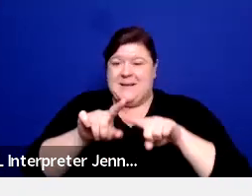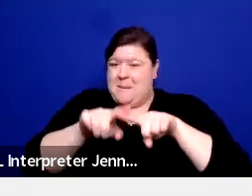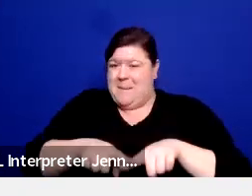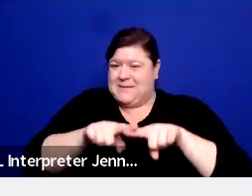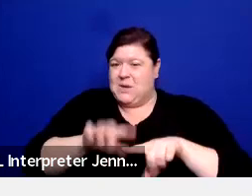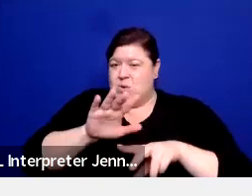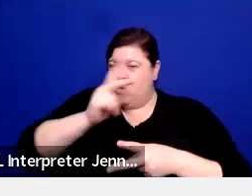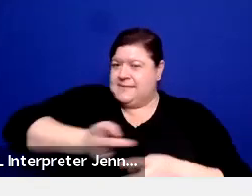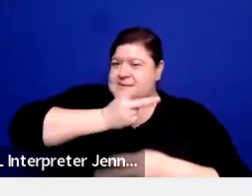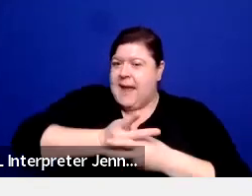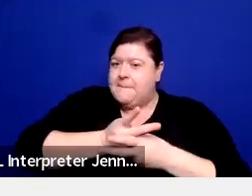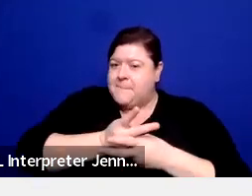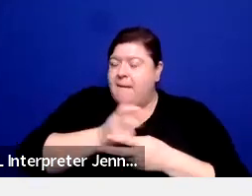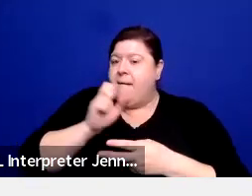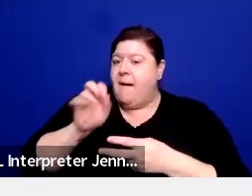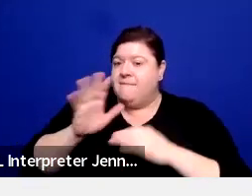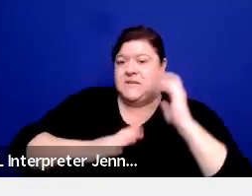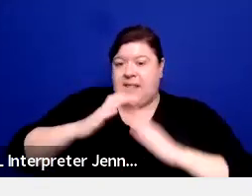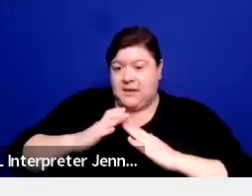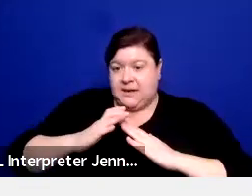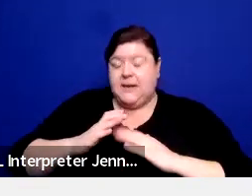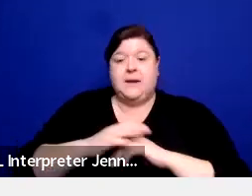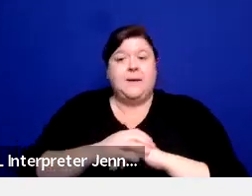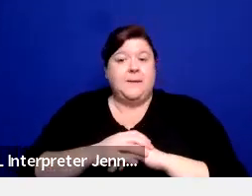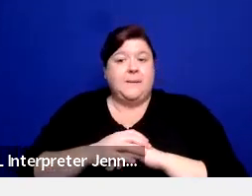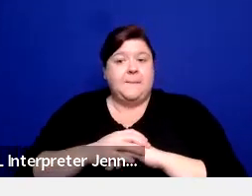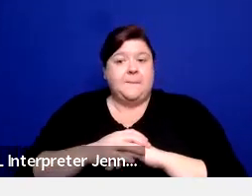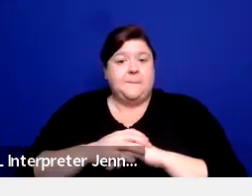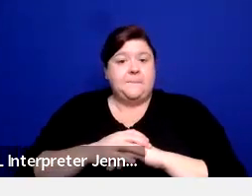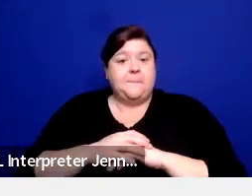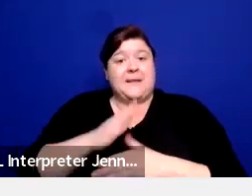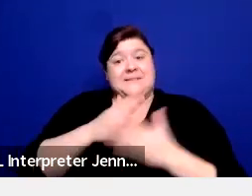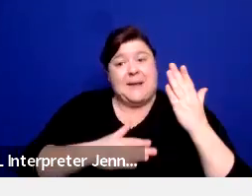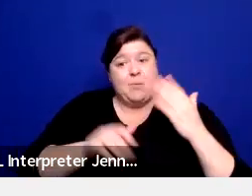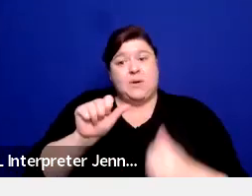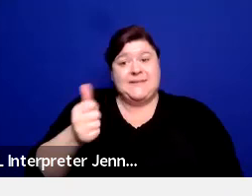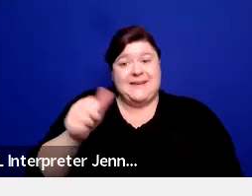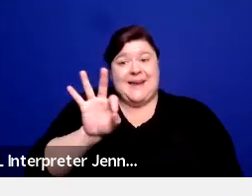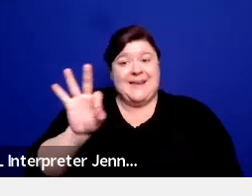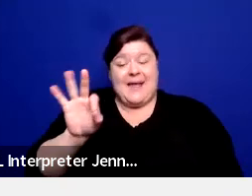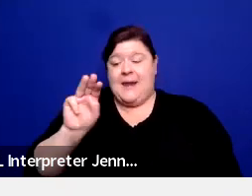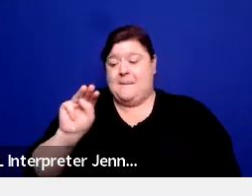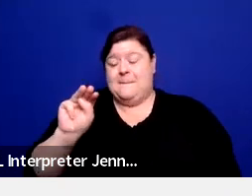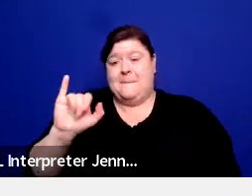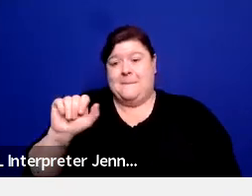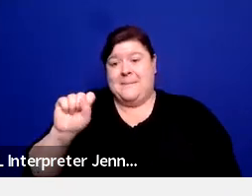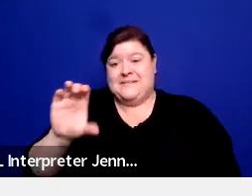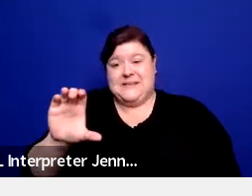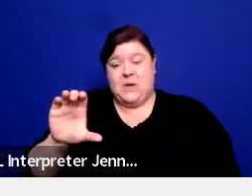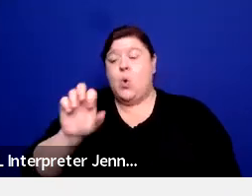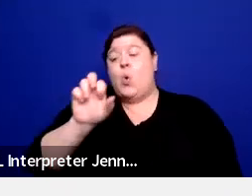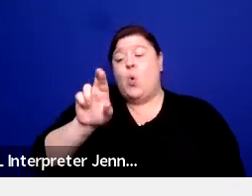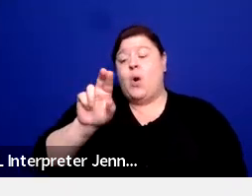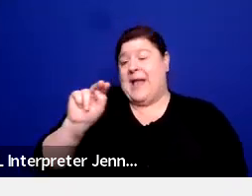your type of facility. I know some of them are 1099 miscellaneous or 1099